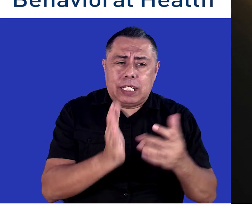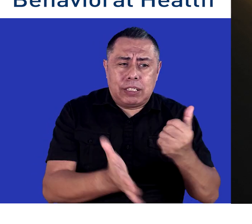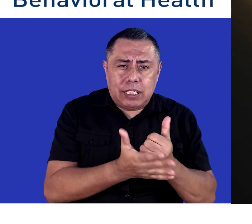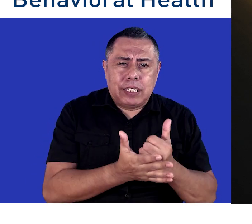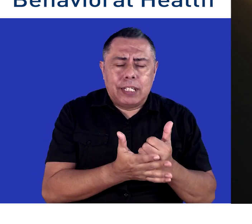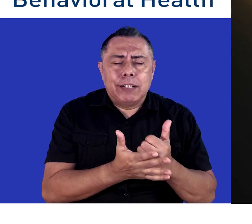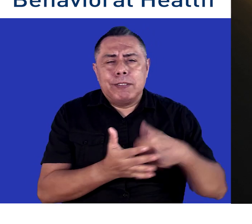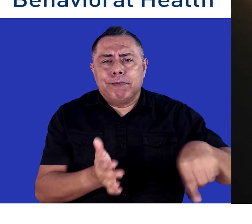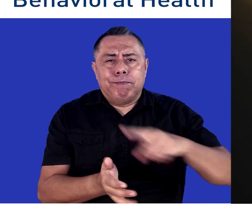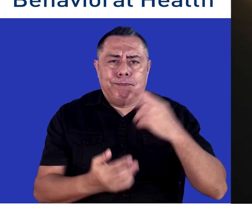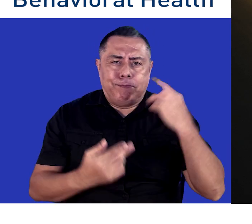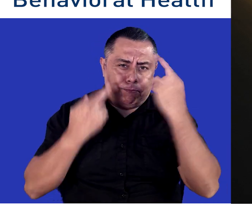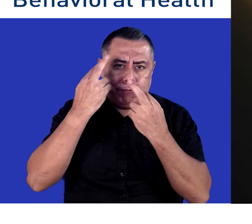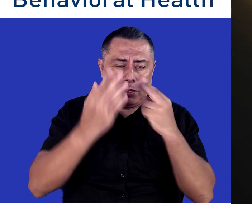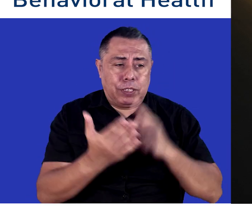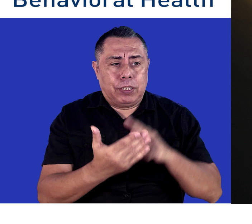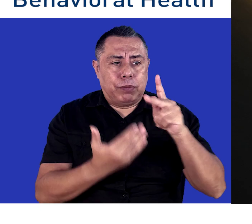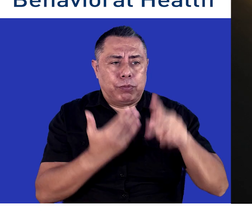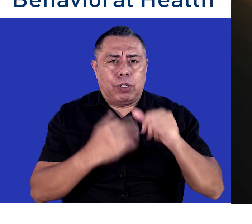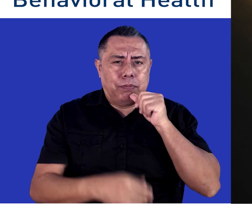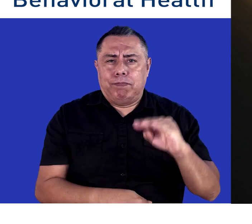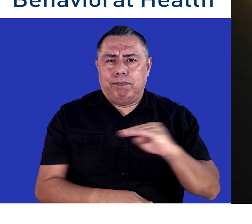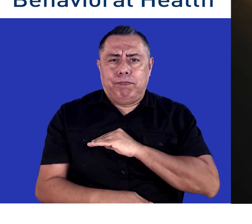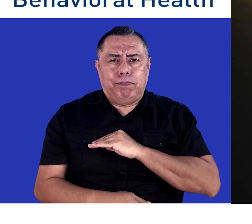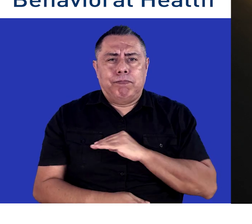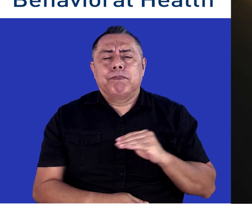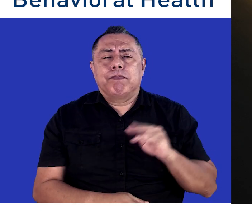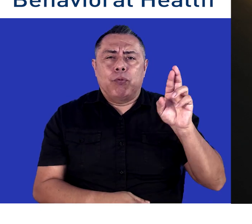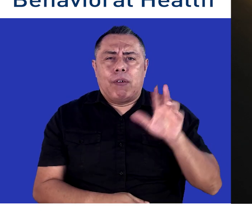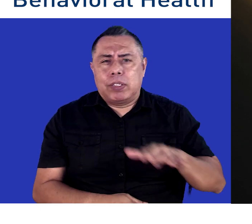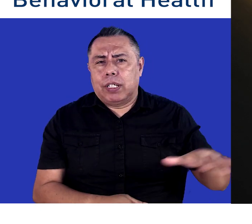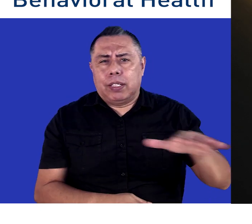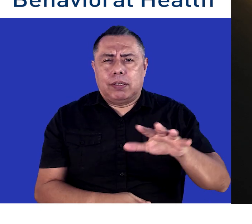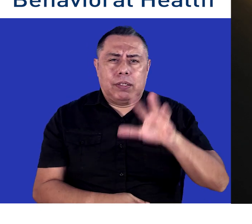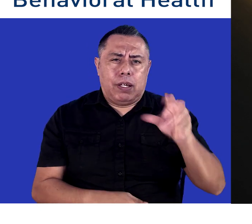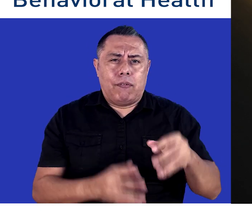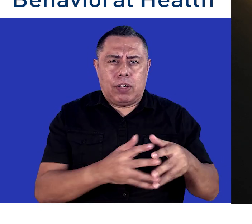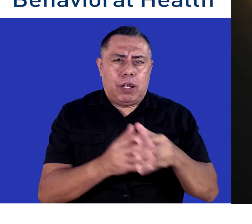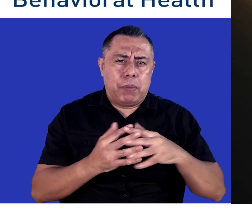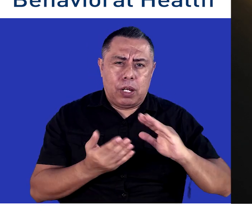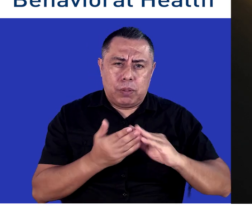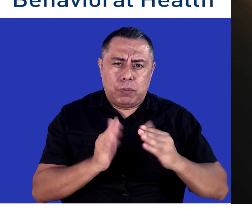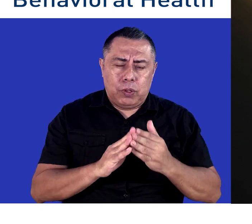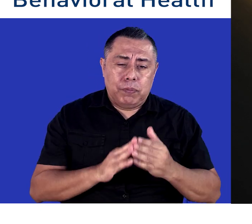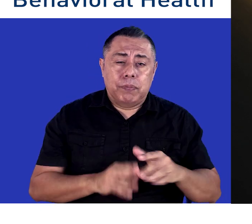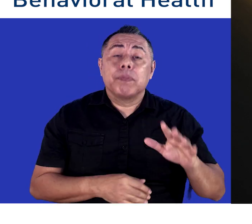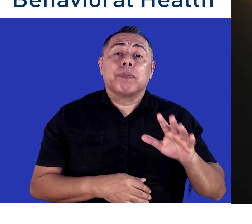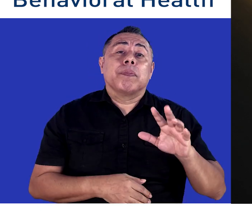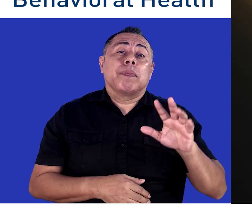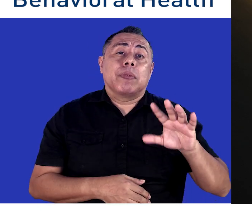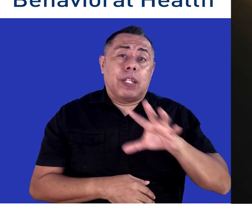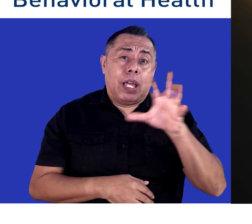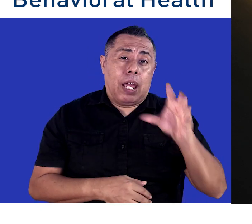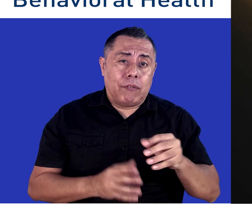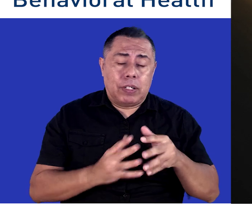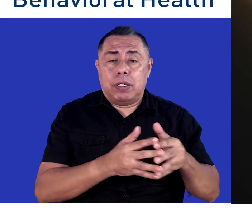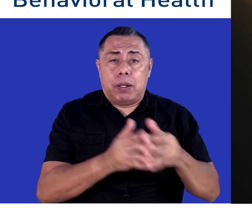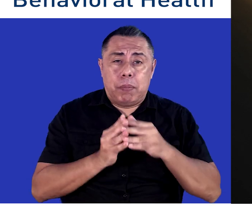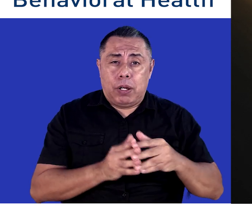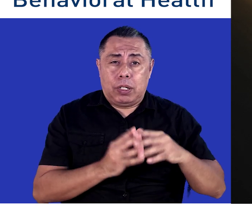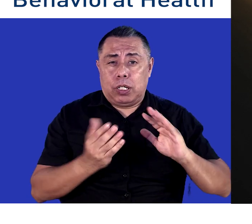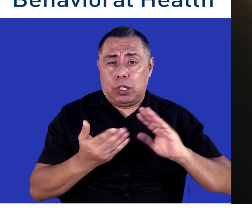supports, trainings, and technical assistance, it was determined that this program was no longer meeting the needs of Riverside's African American